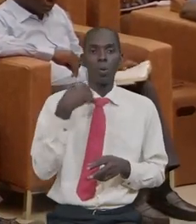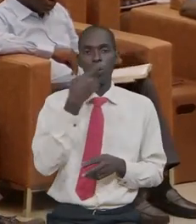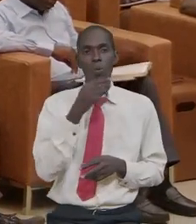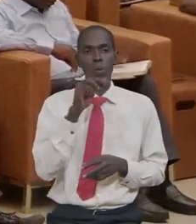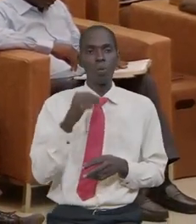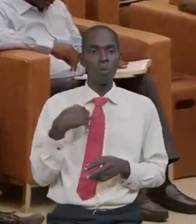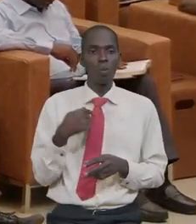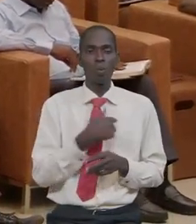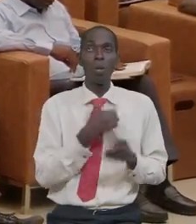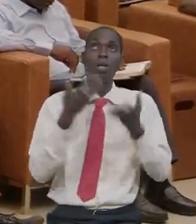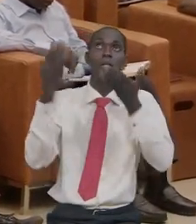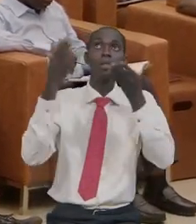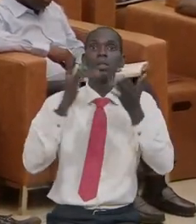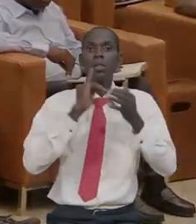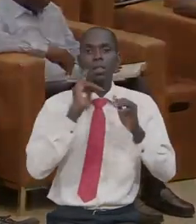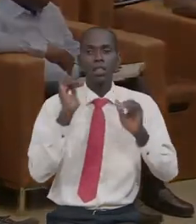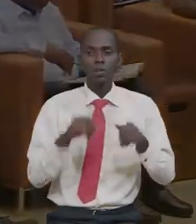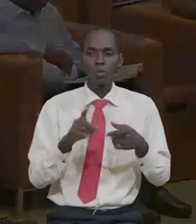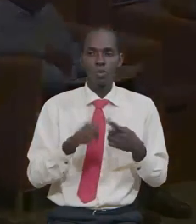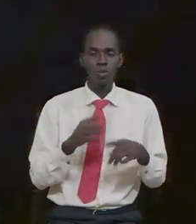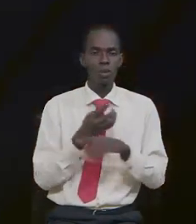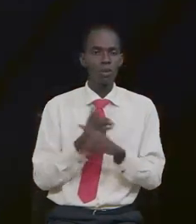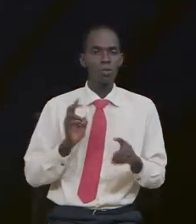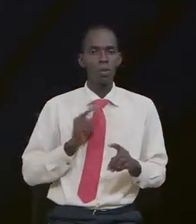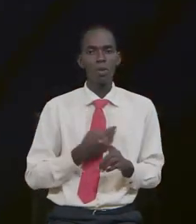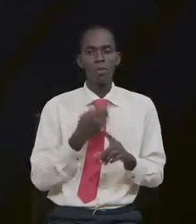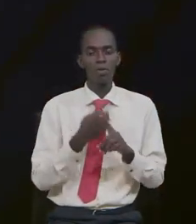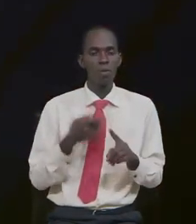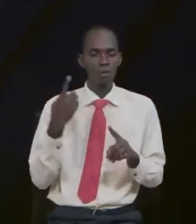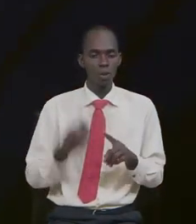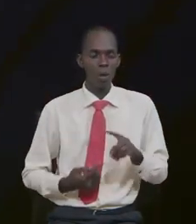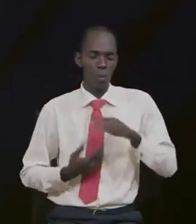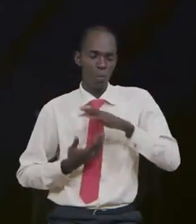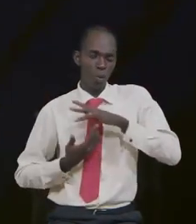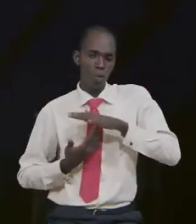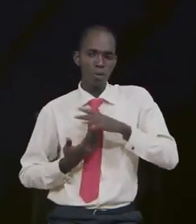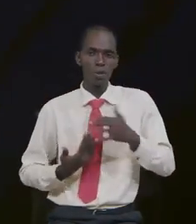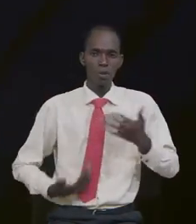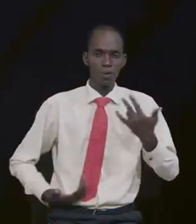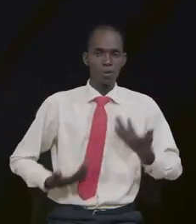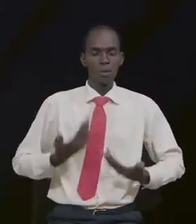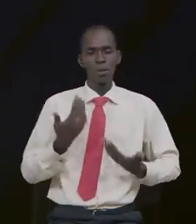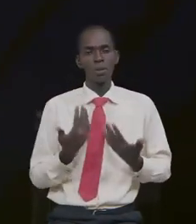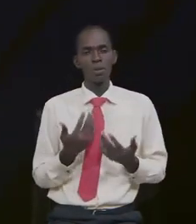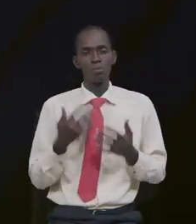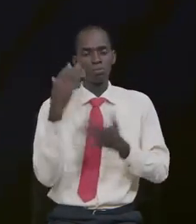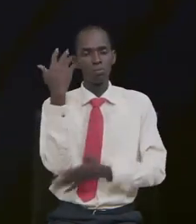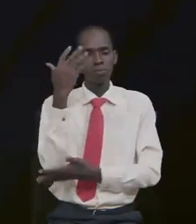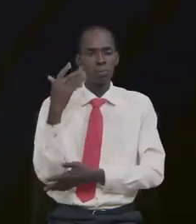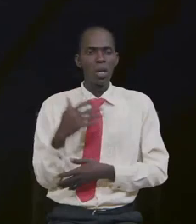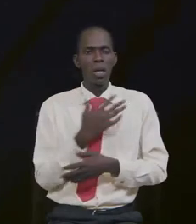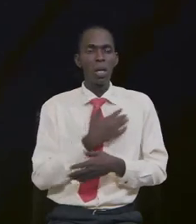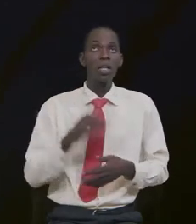to deliver us from the burning fiery furnace, and He will deliver